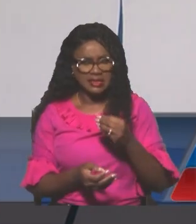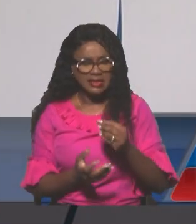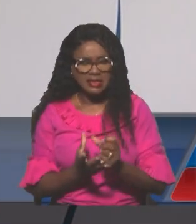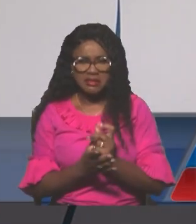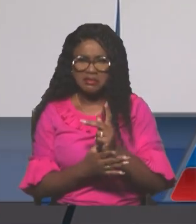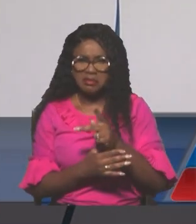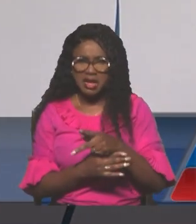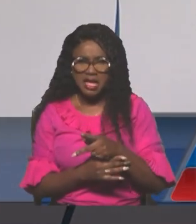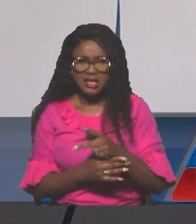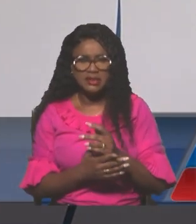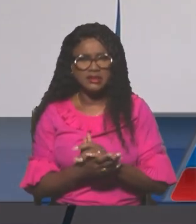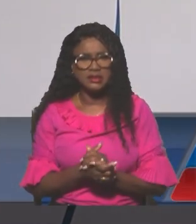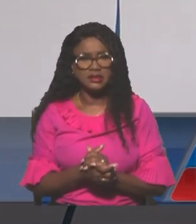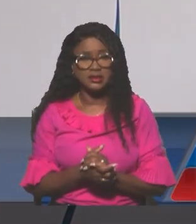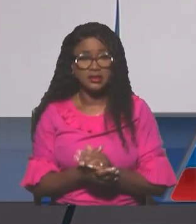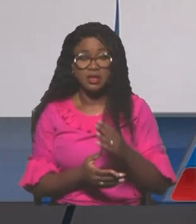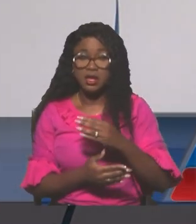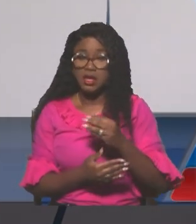things like